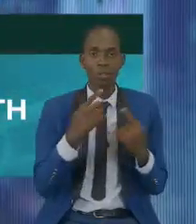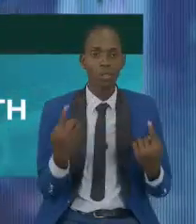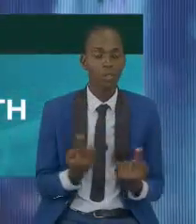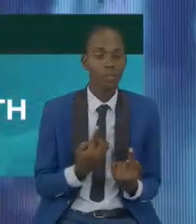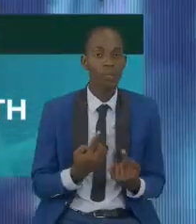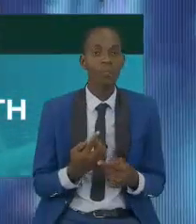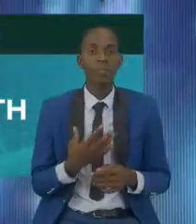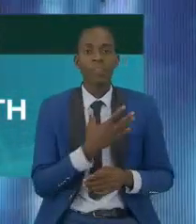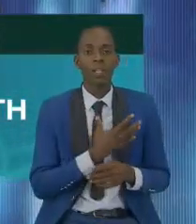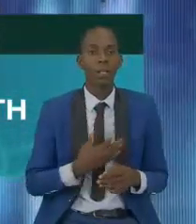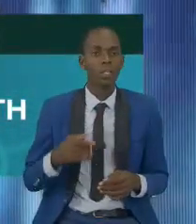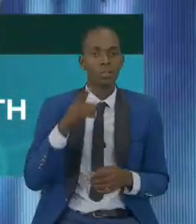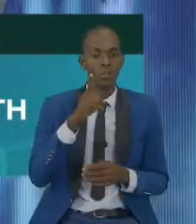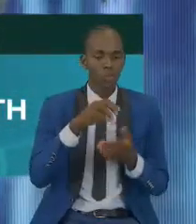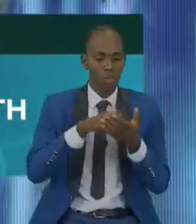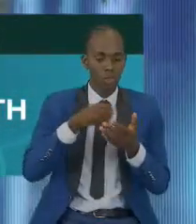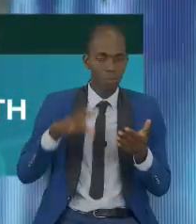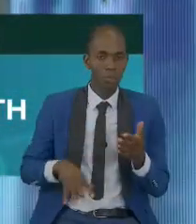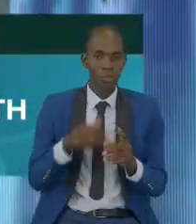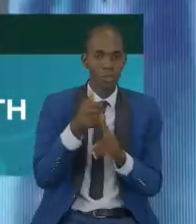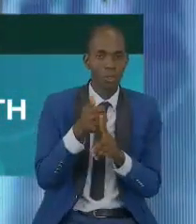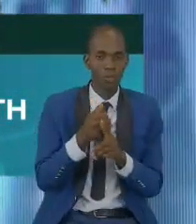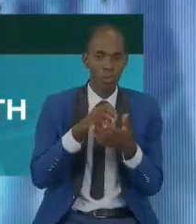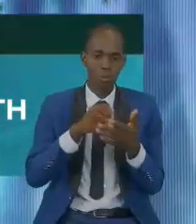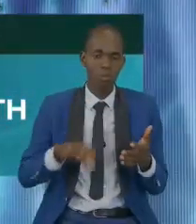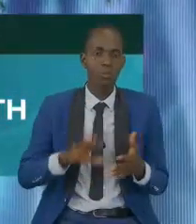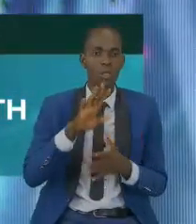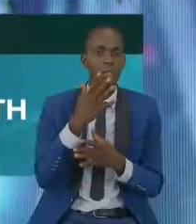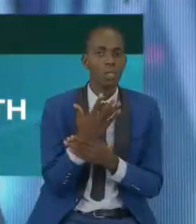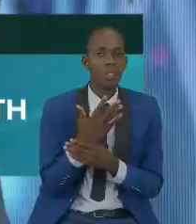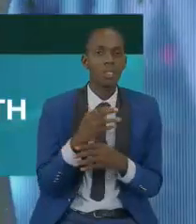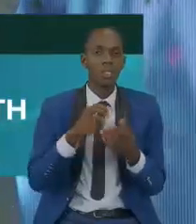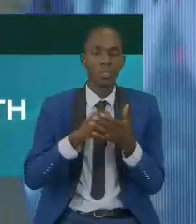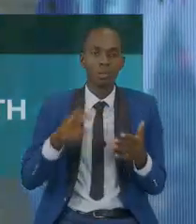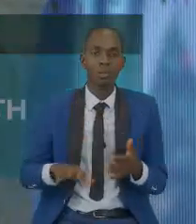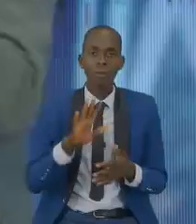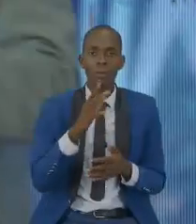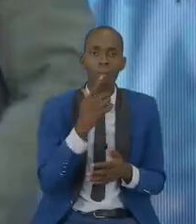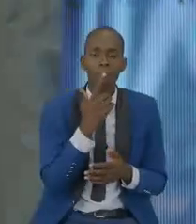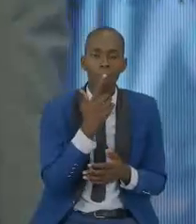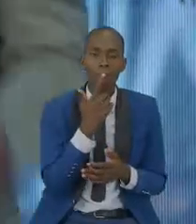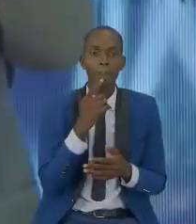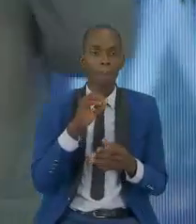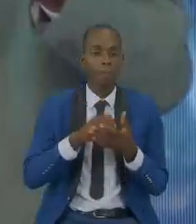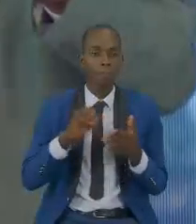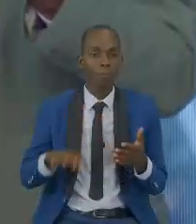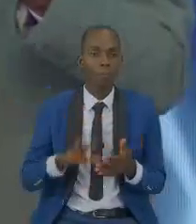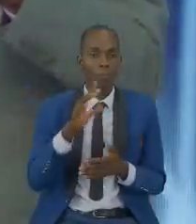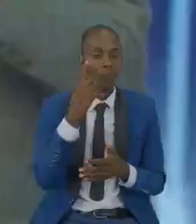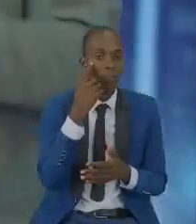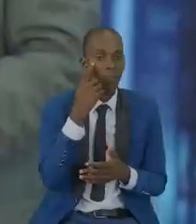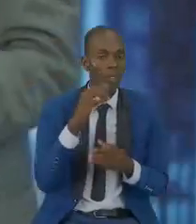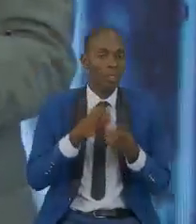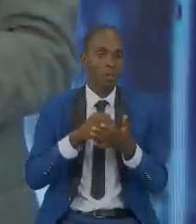and you remove yourself, you remove your hand, you remove your mouth, you remove your eyes, you remove your